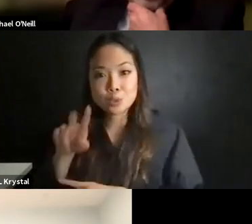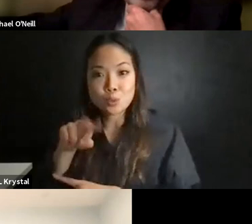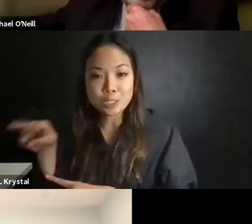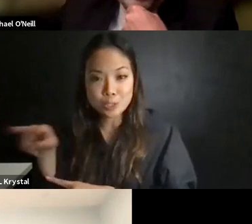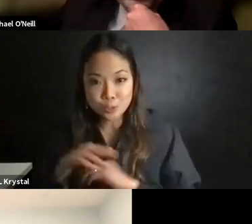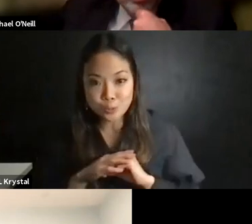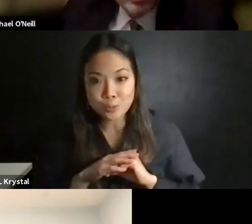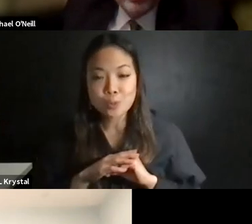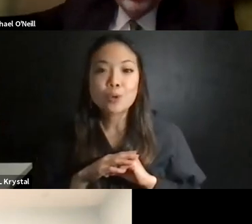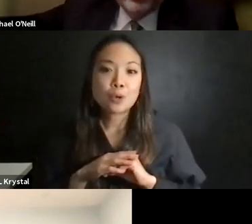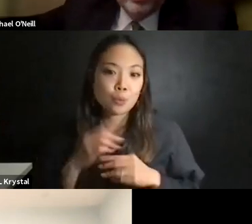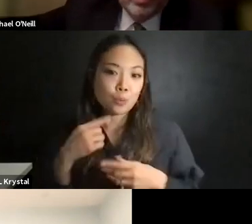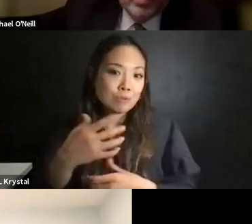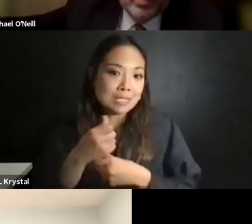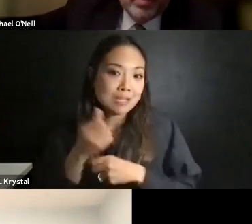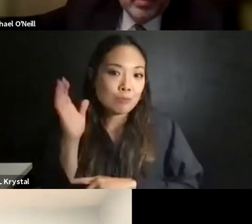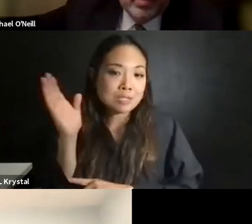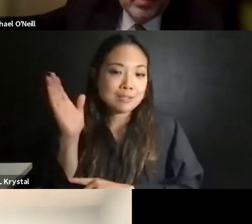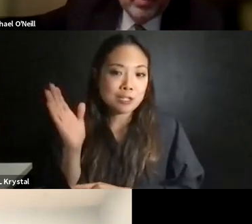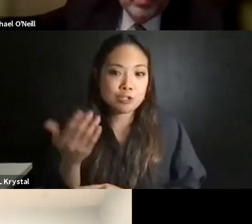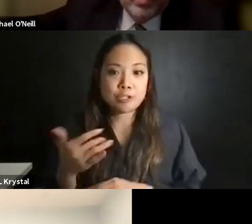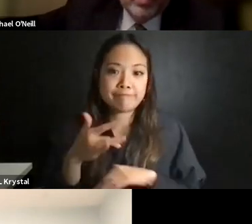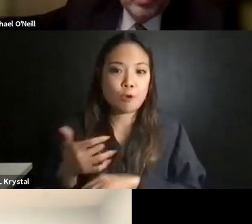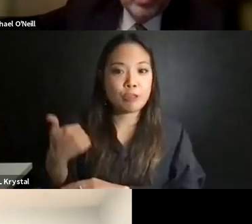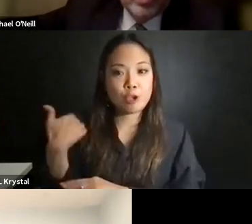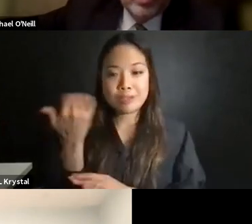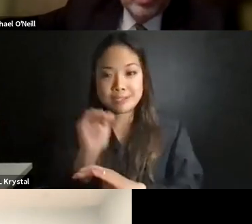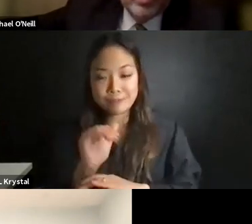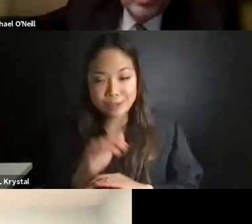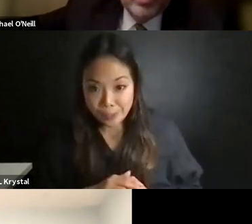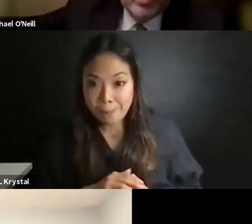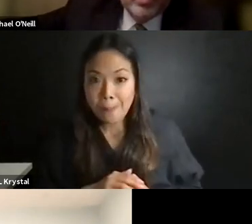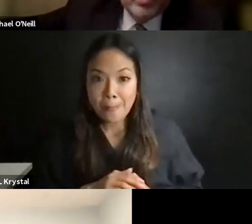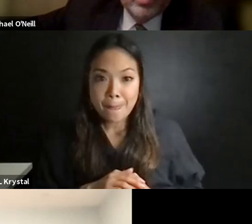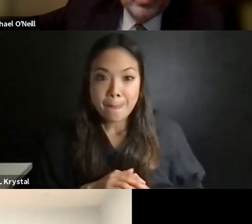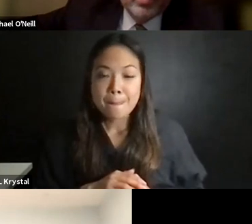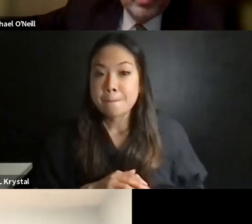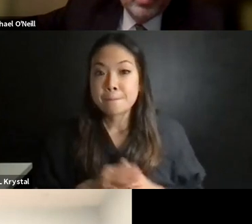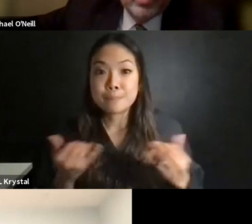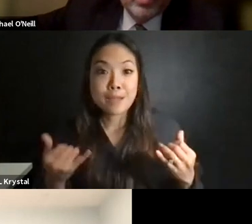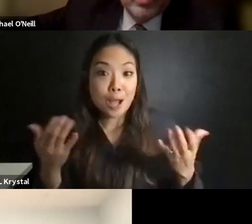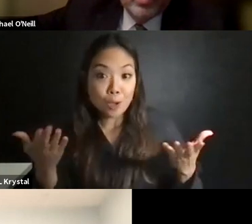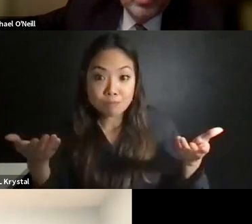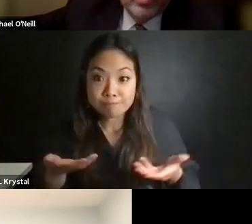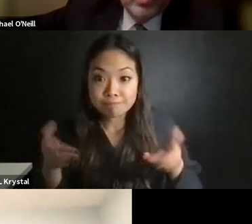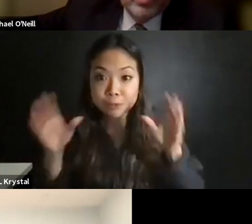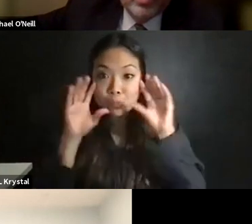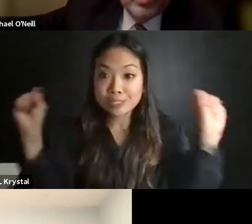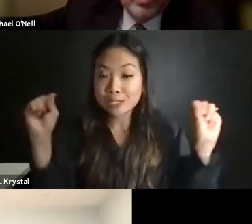presentation on earlier this evening i'll now invite the superintendent to give any final comments